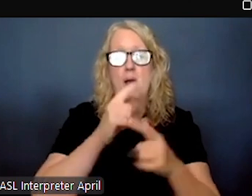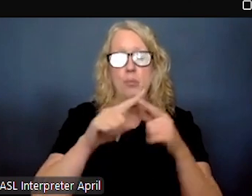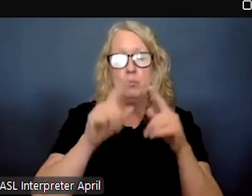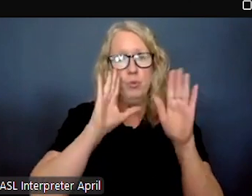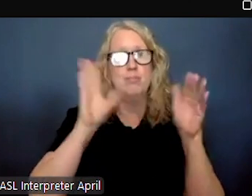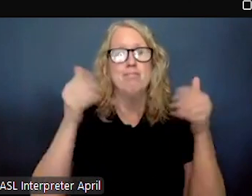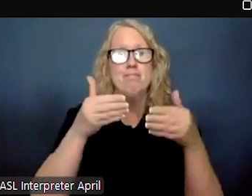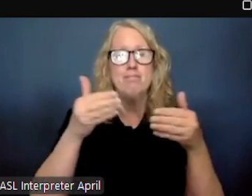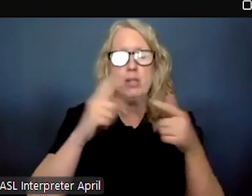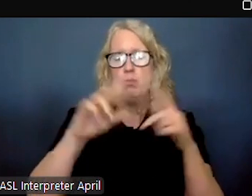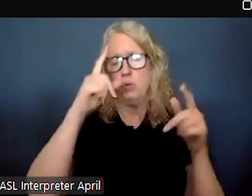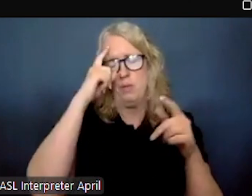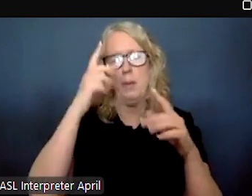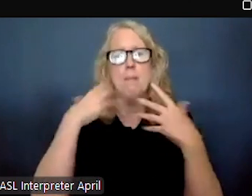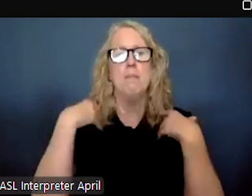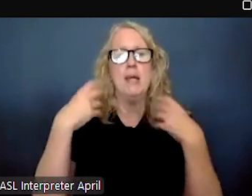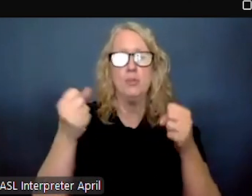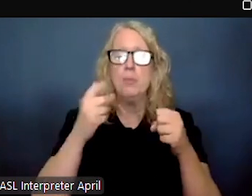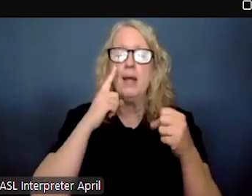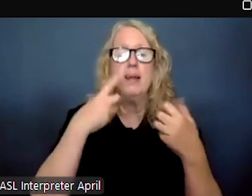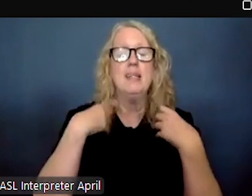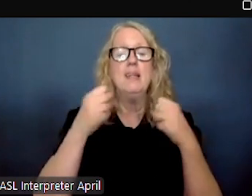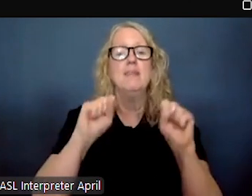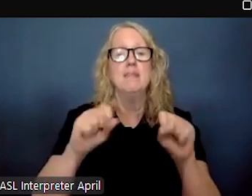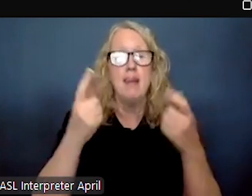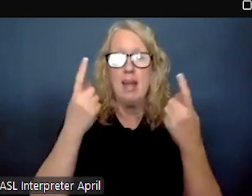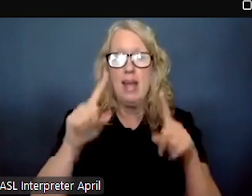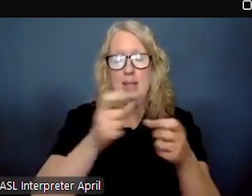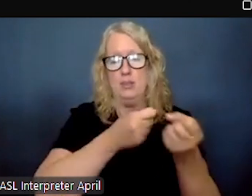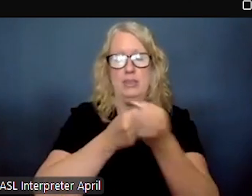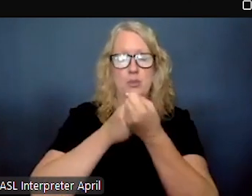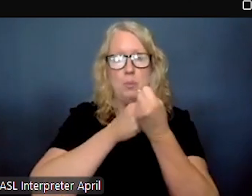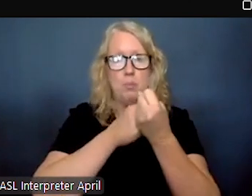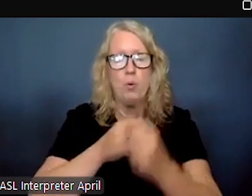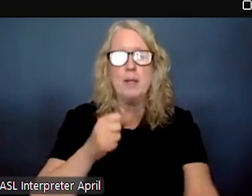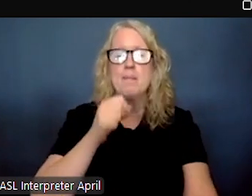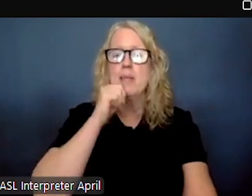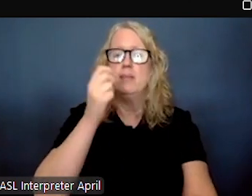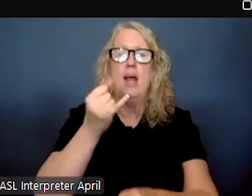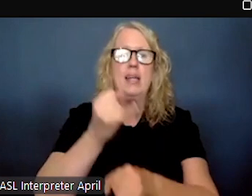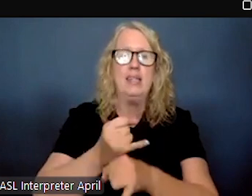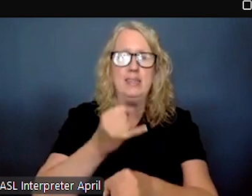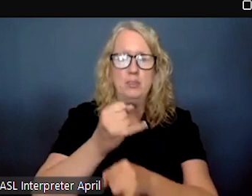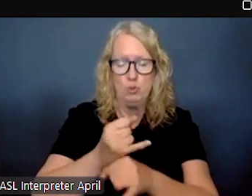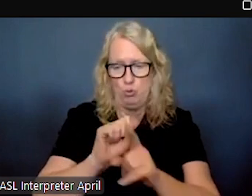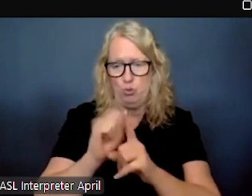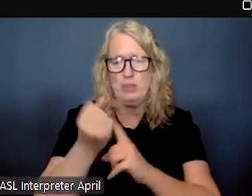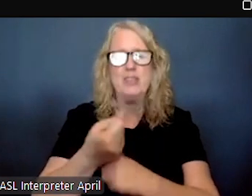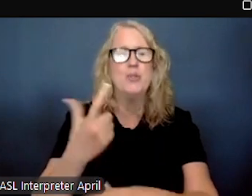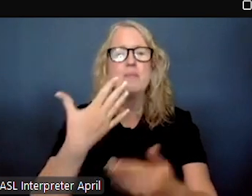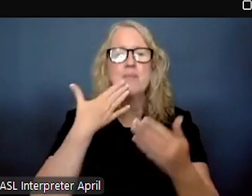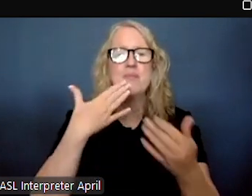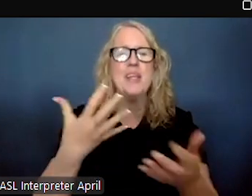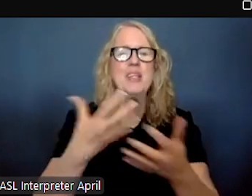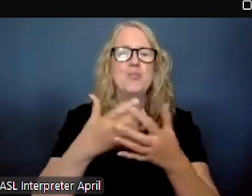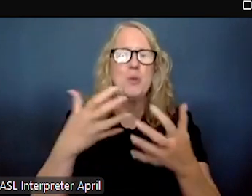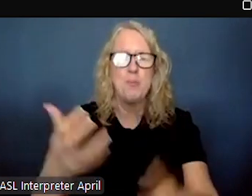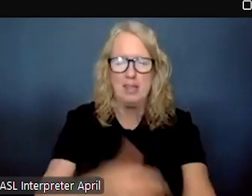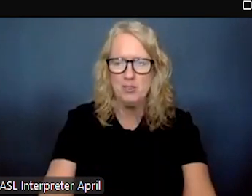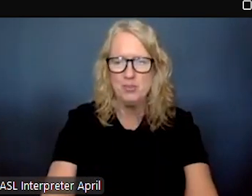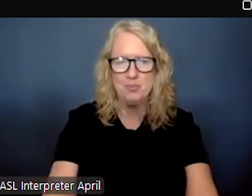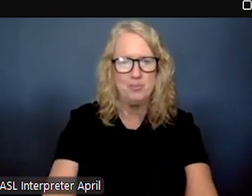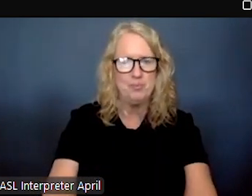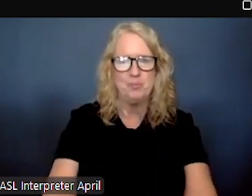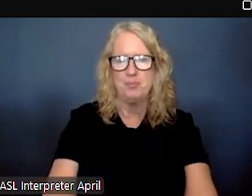around mental health crises, showing that healing can happen in supportive, non-institutional settings. So thank you so much for having us on